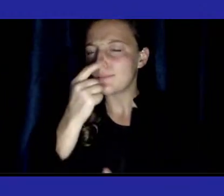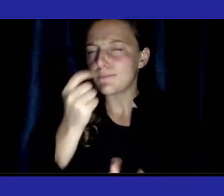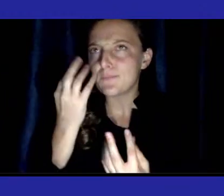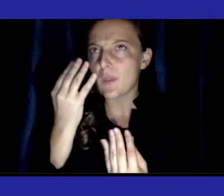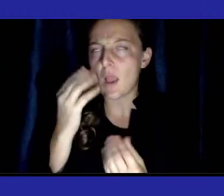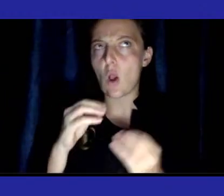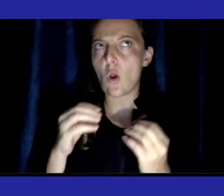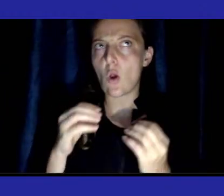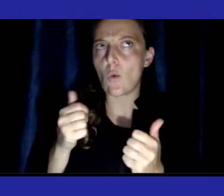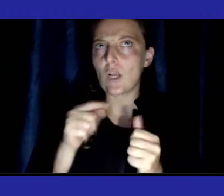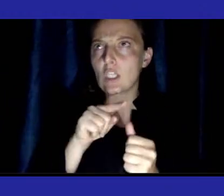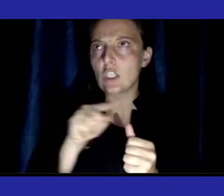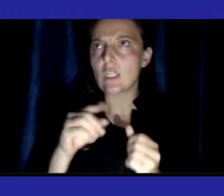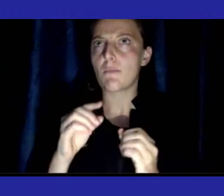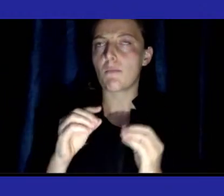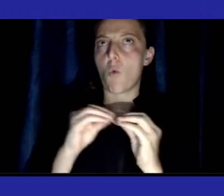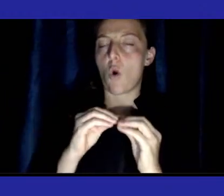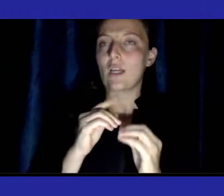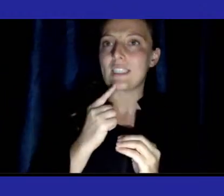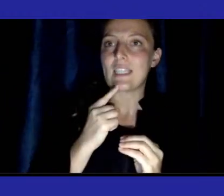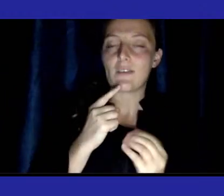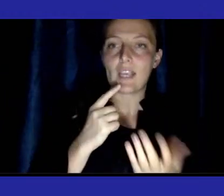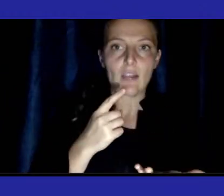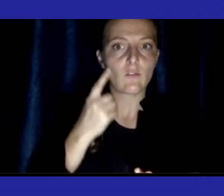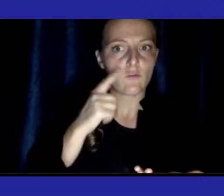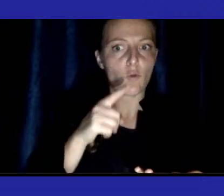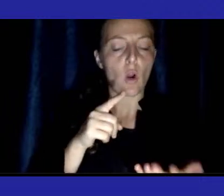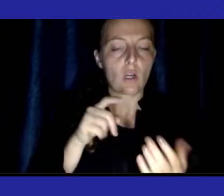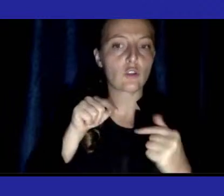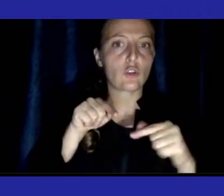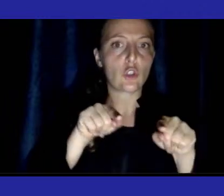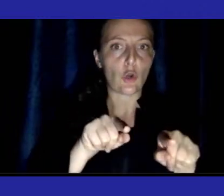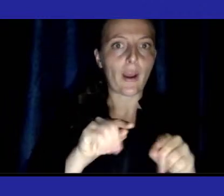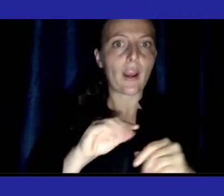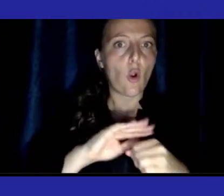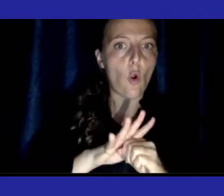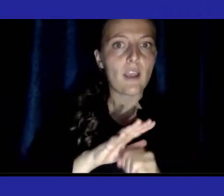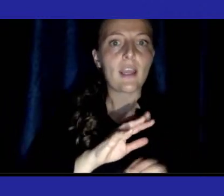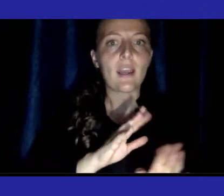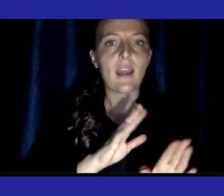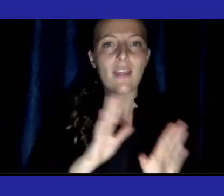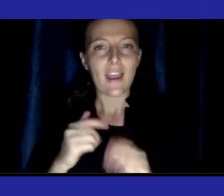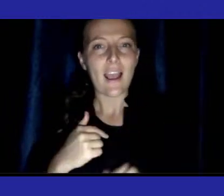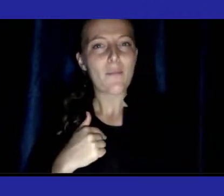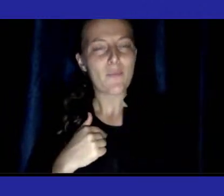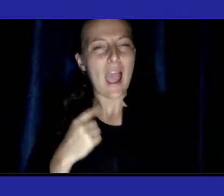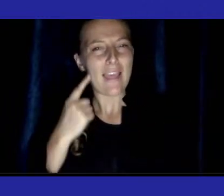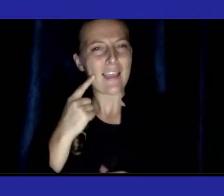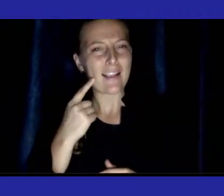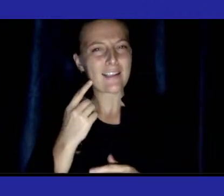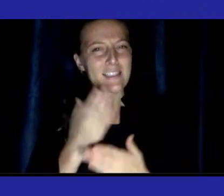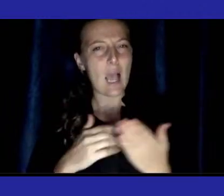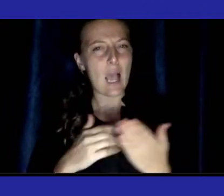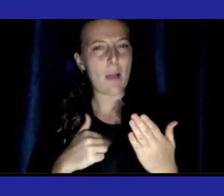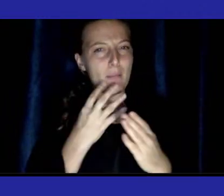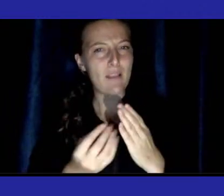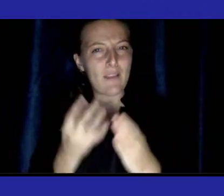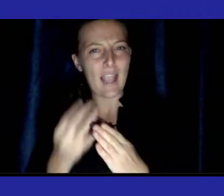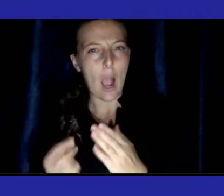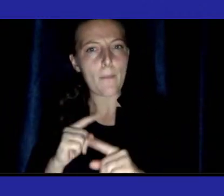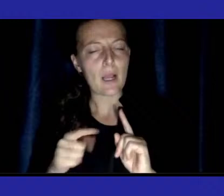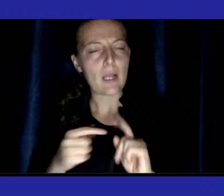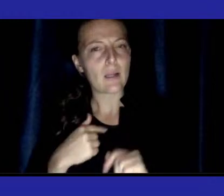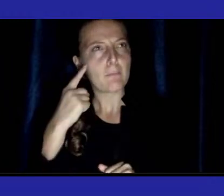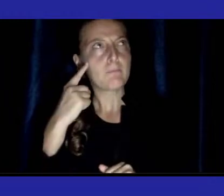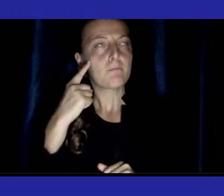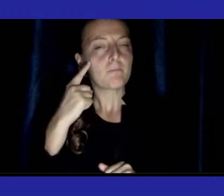things that we sort of gave birth to, many of which I'm sure I'm leaving out, but what stands in mind were the e-consults. I